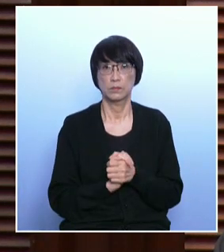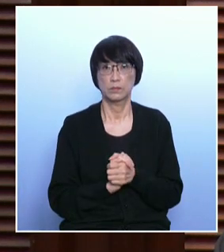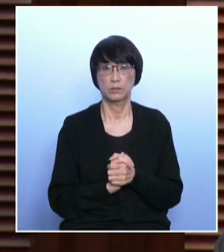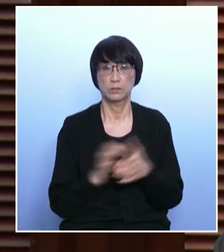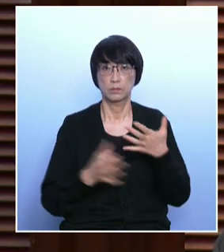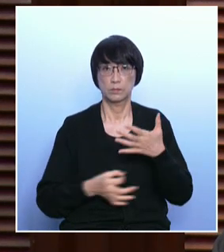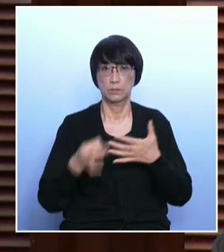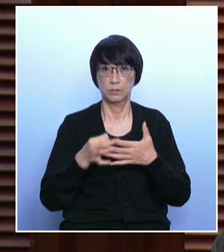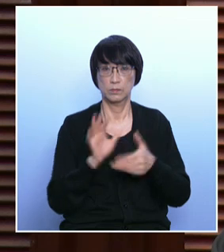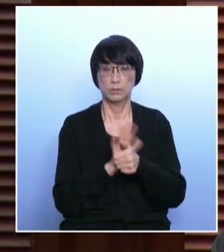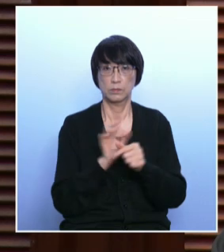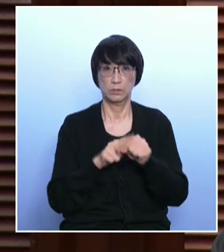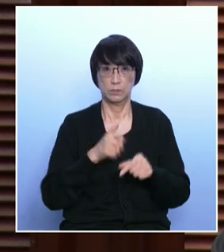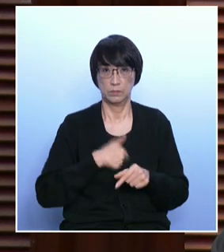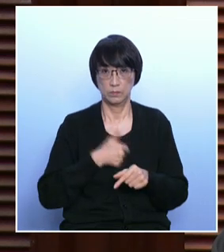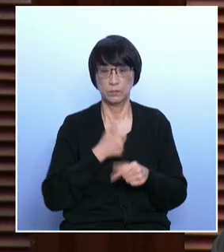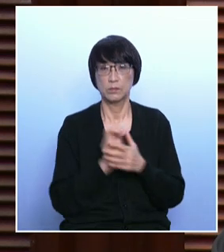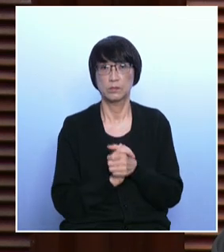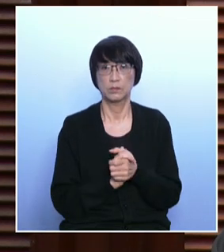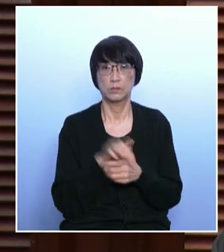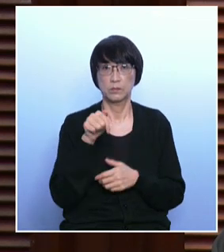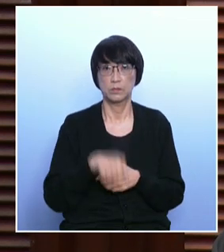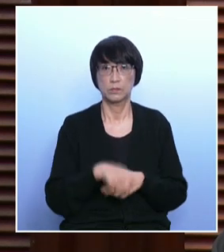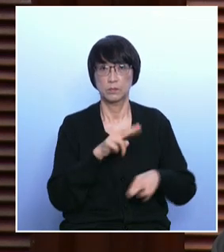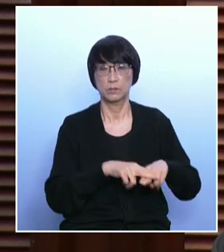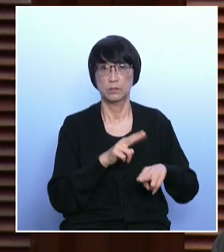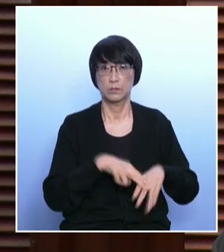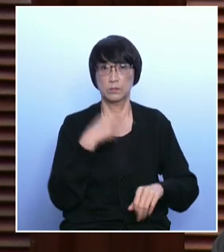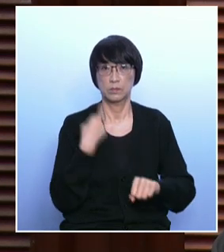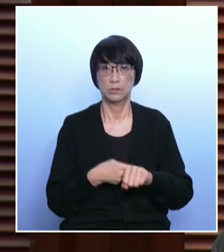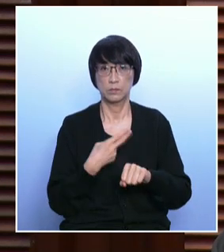We will also facilitate elevation of the Chinese medicine industry